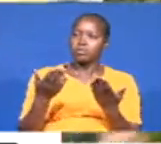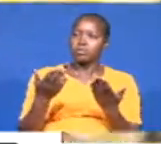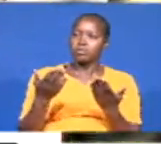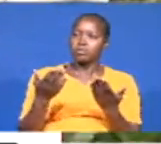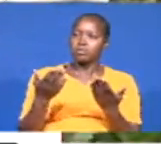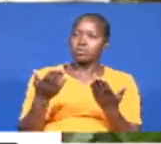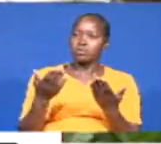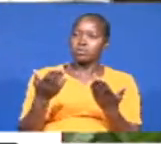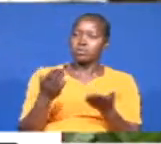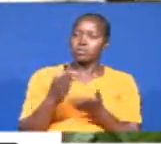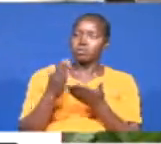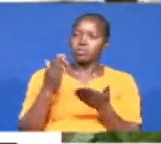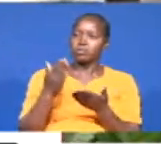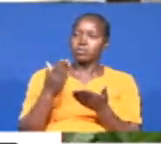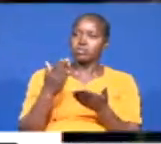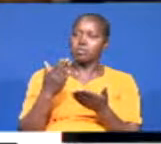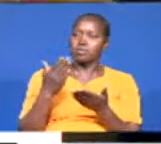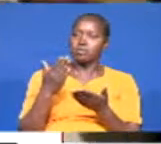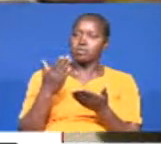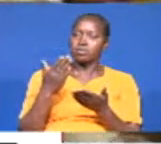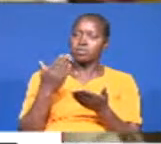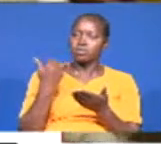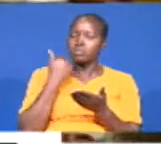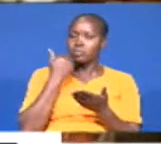how to stop the diseases that are coming.